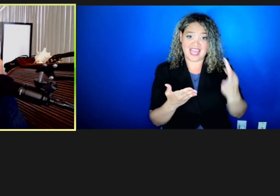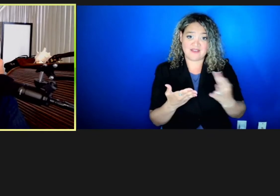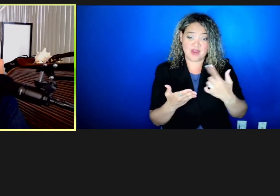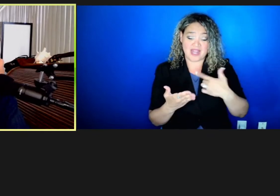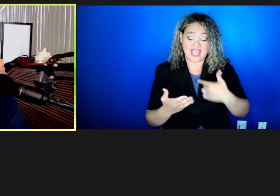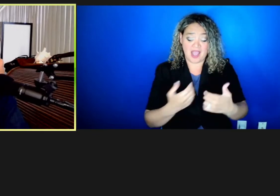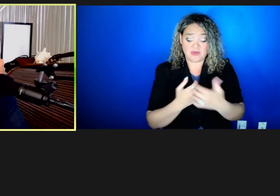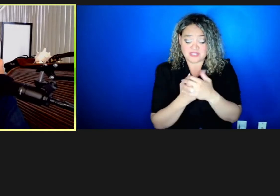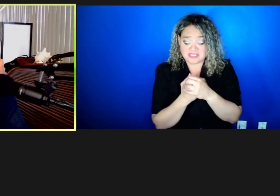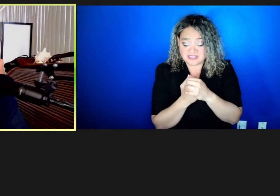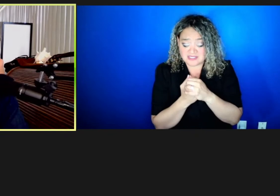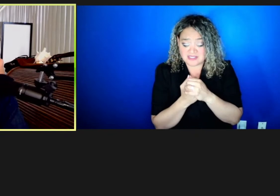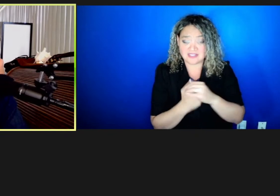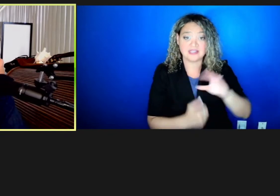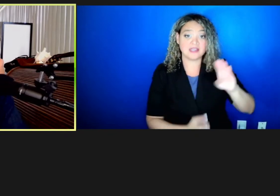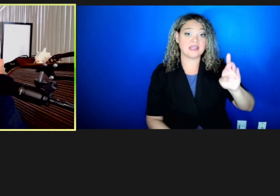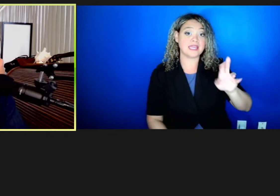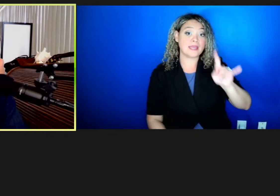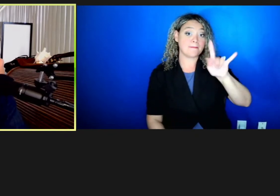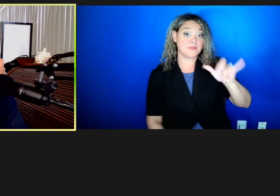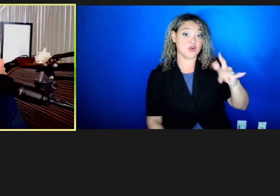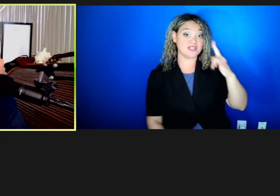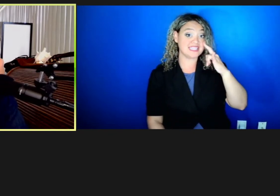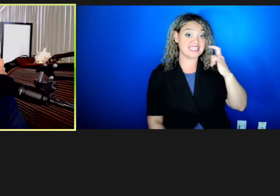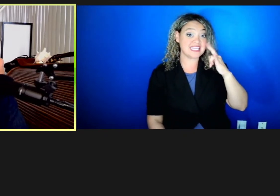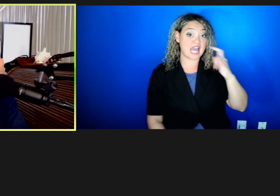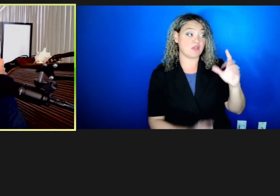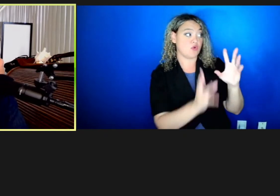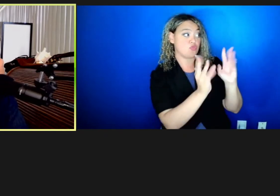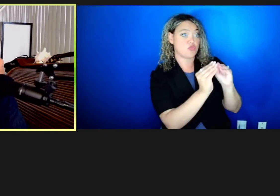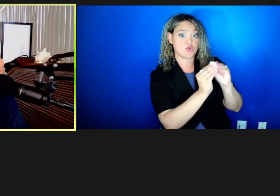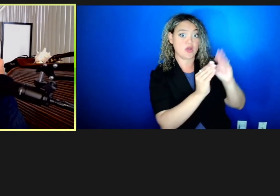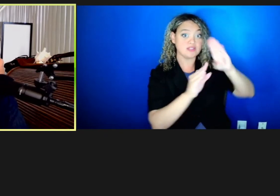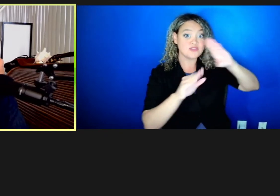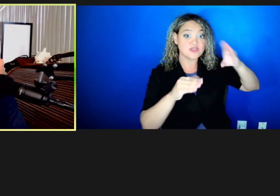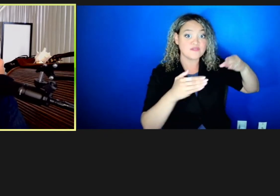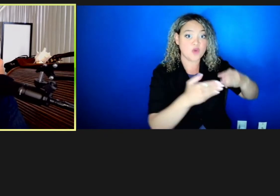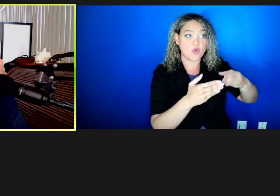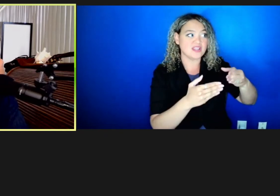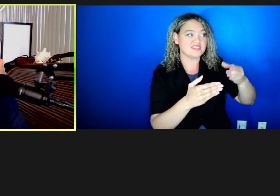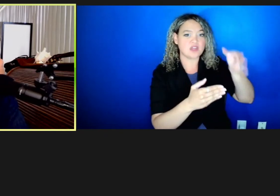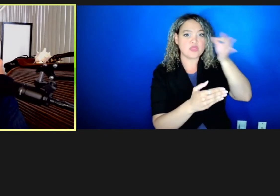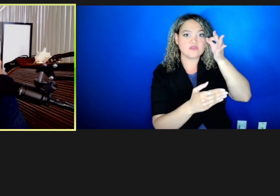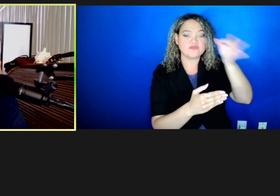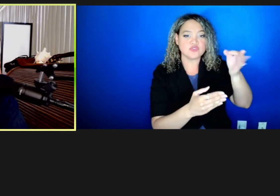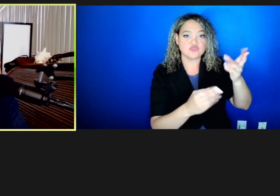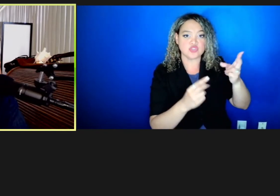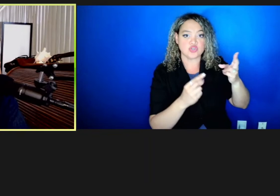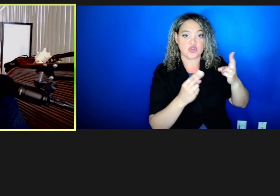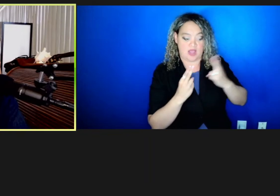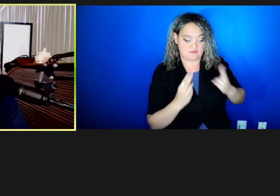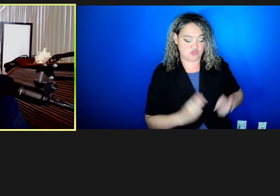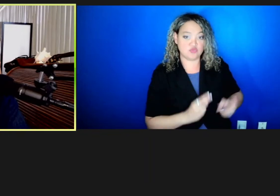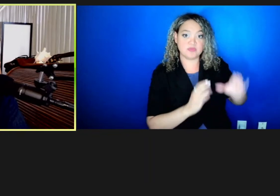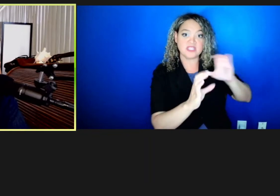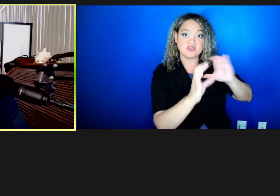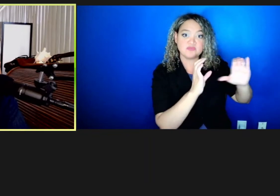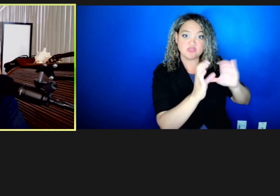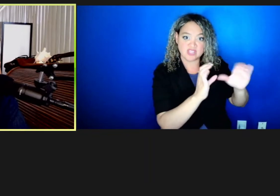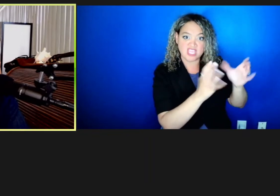while in Berkeley, the conference that had focused so eloquently on the future of human communication was